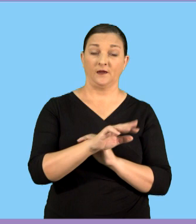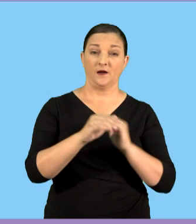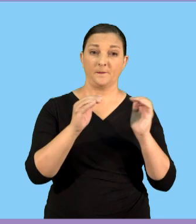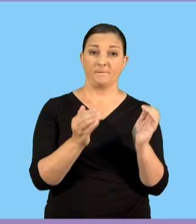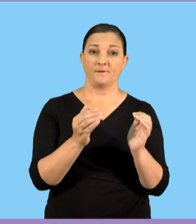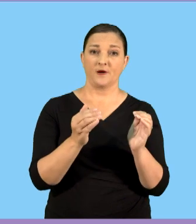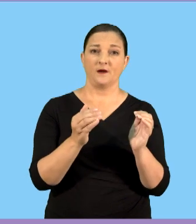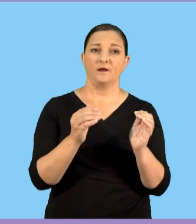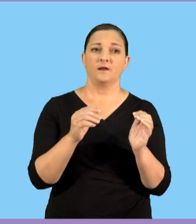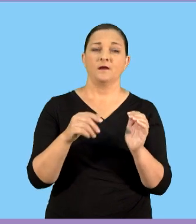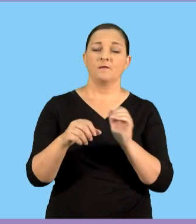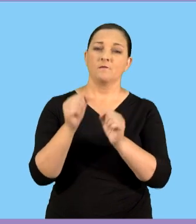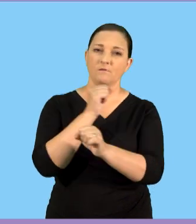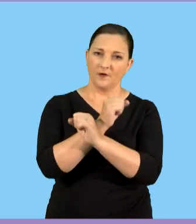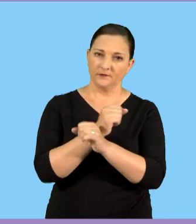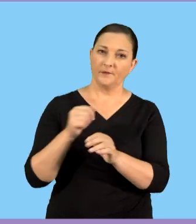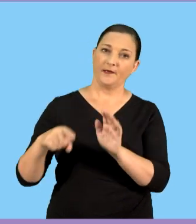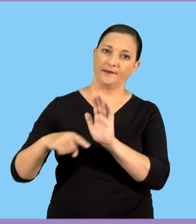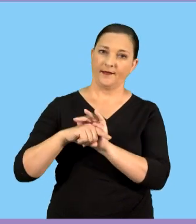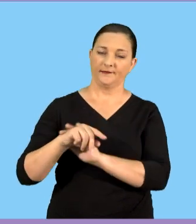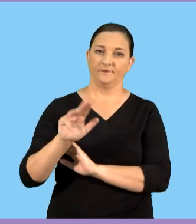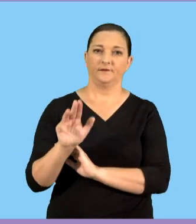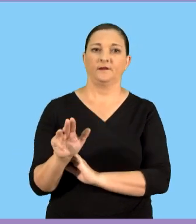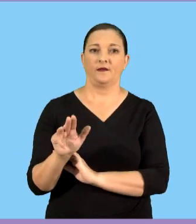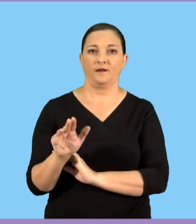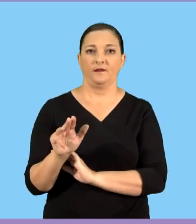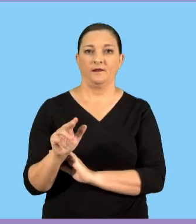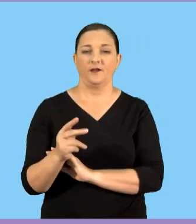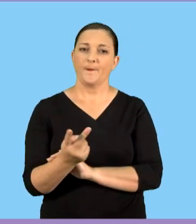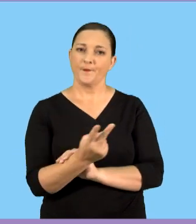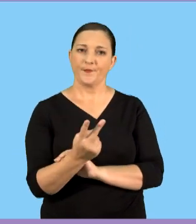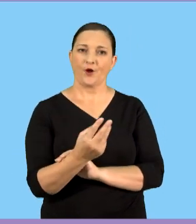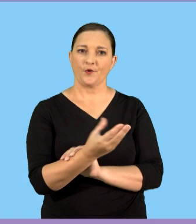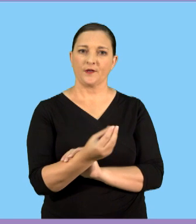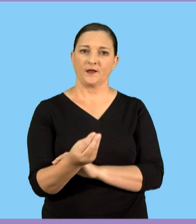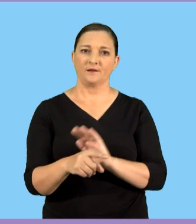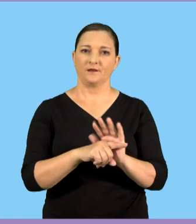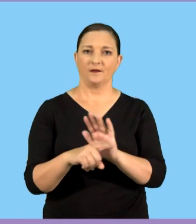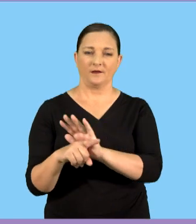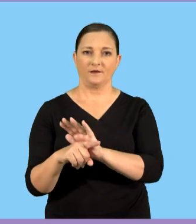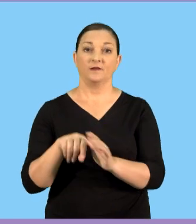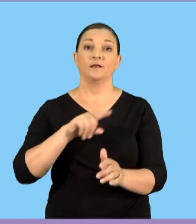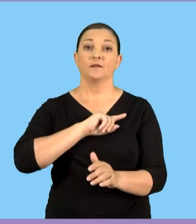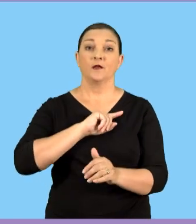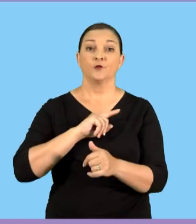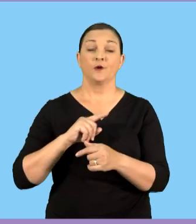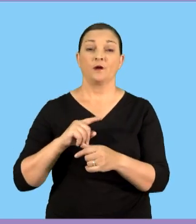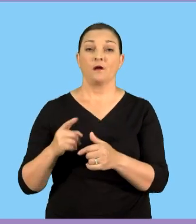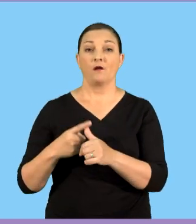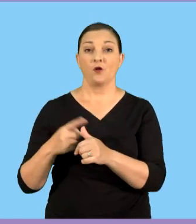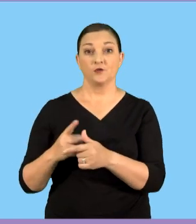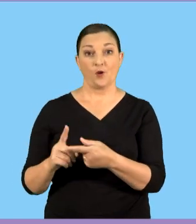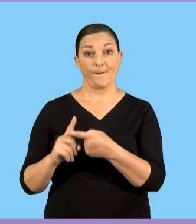negative 9 multiplied by a negative 9. Again, multiplying two negative numbers will give us